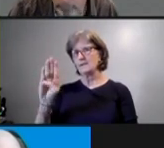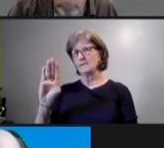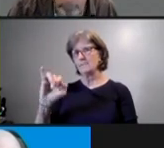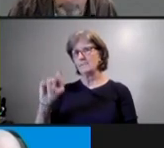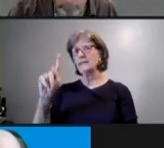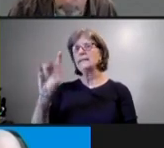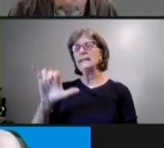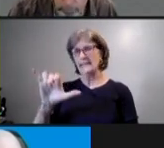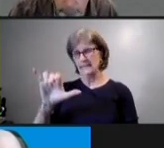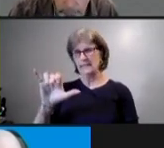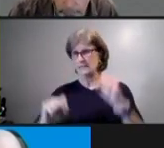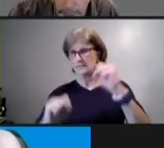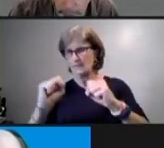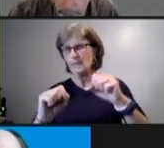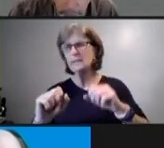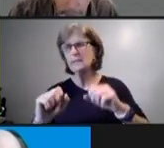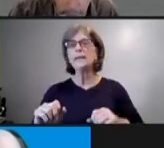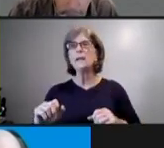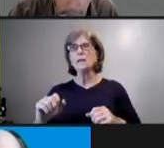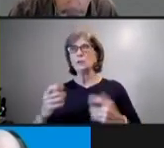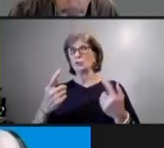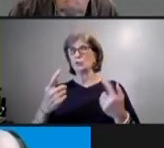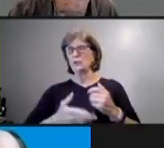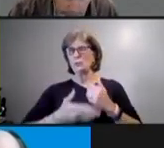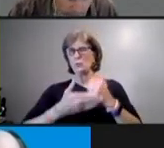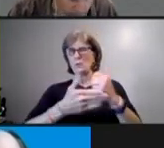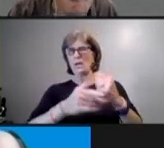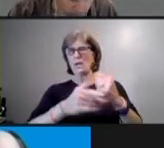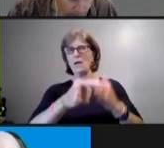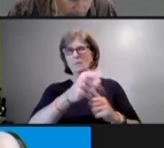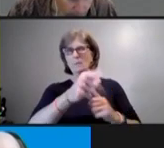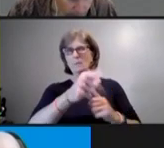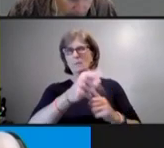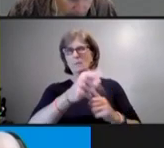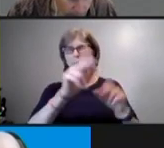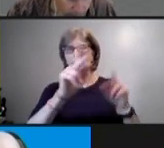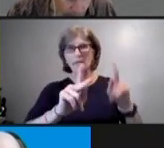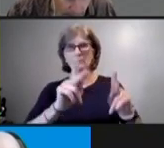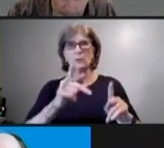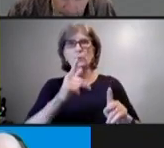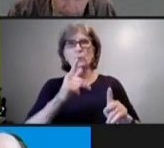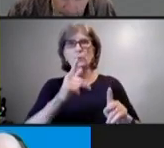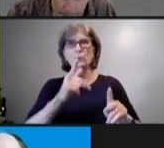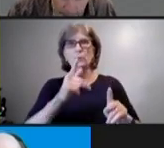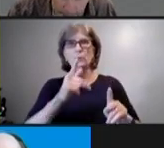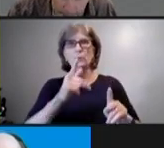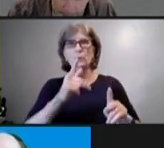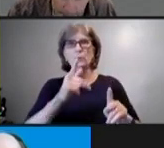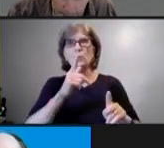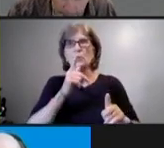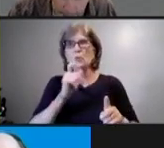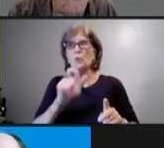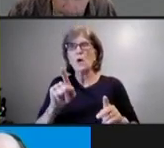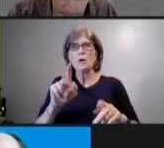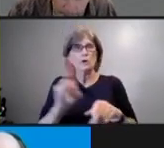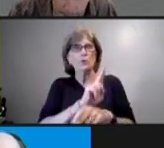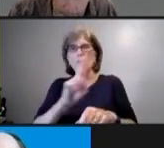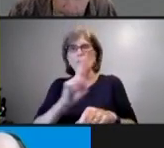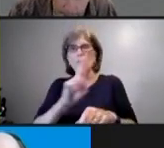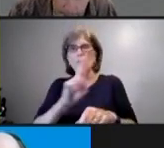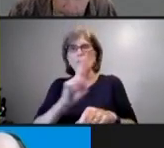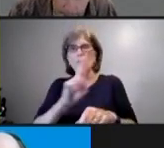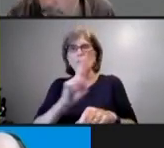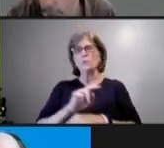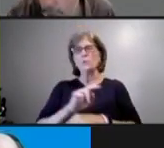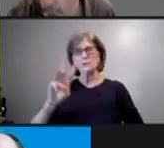safety nets for folks using community resources. Really great organizations like WAVE to